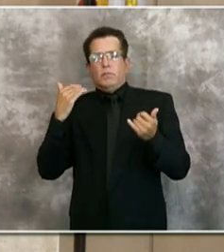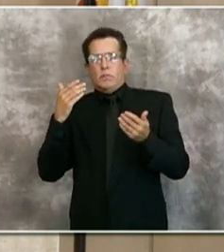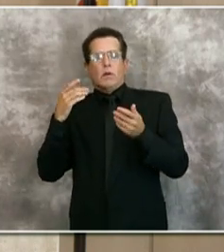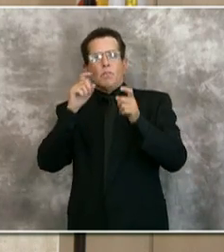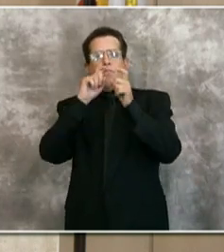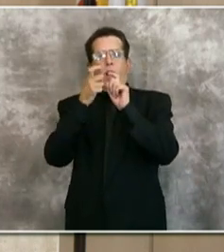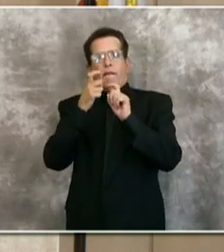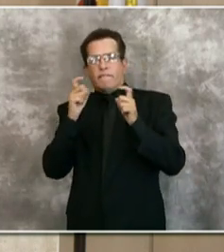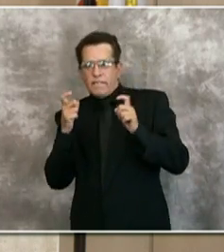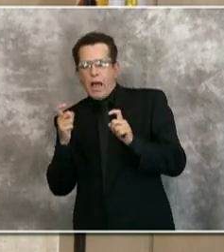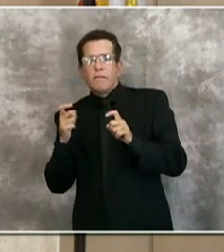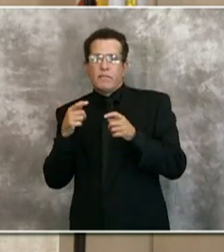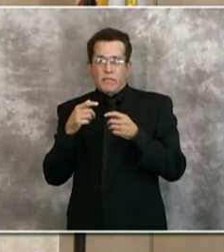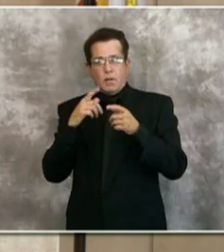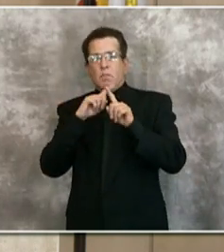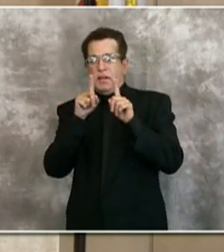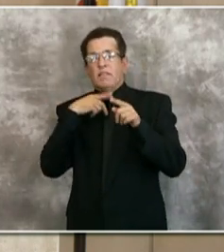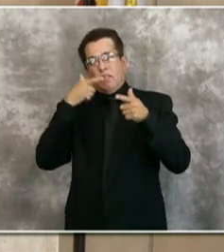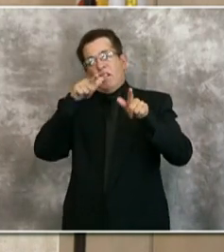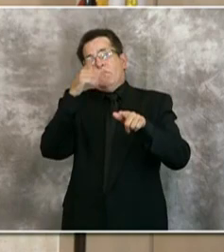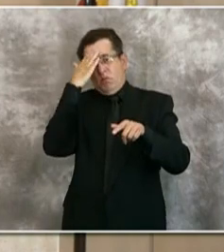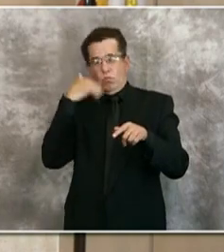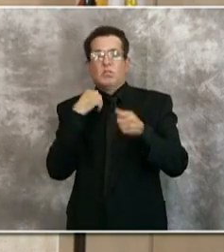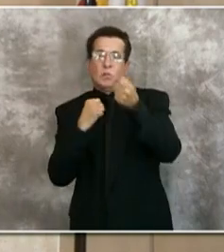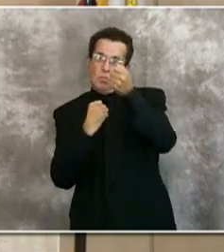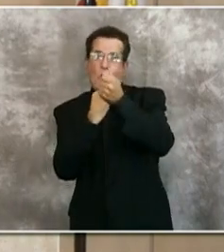operations, we certainly do support those. Thank you.